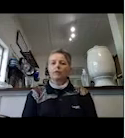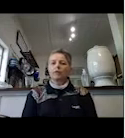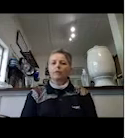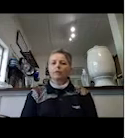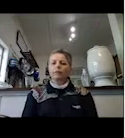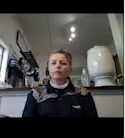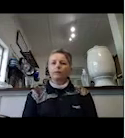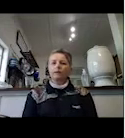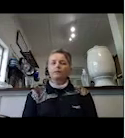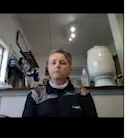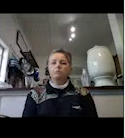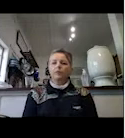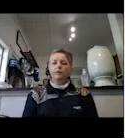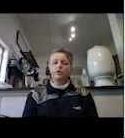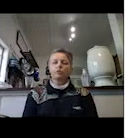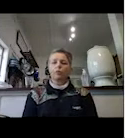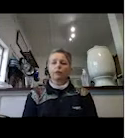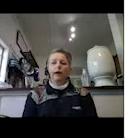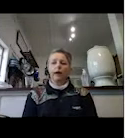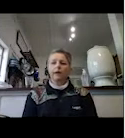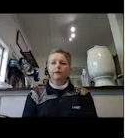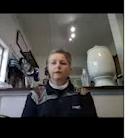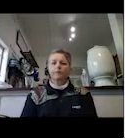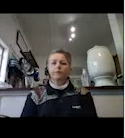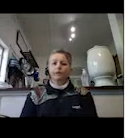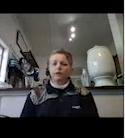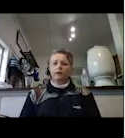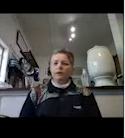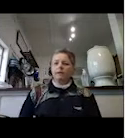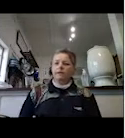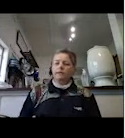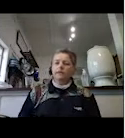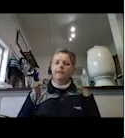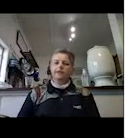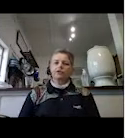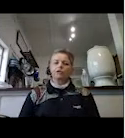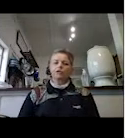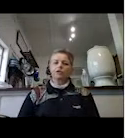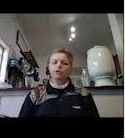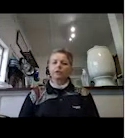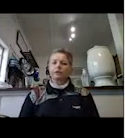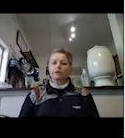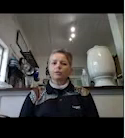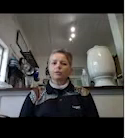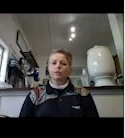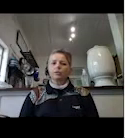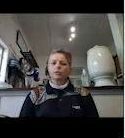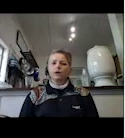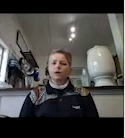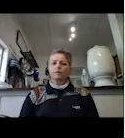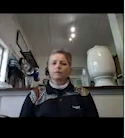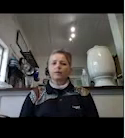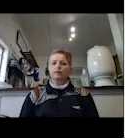evidence of the person who brought the case. It's a serious issue to do this,